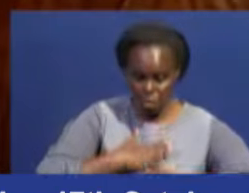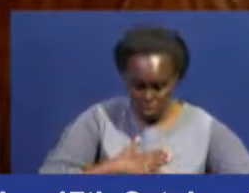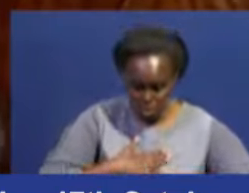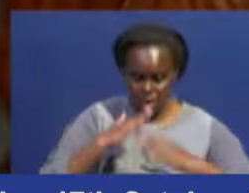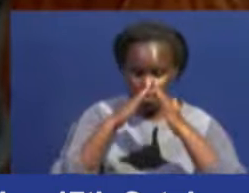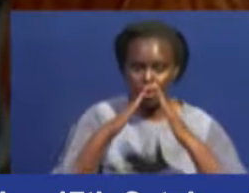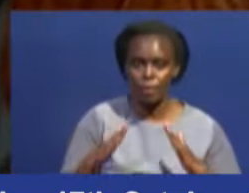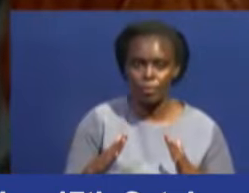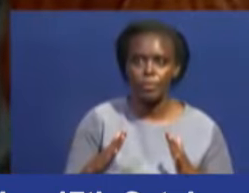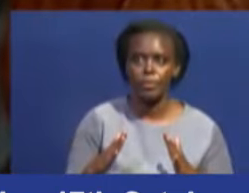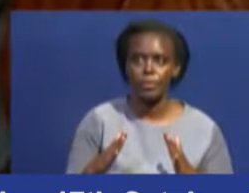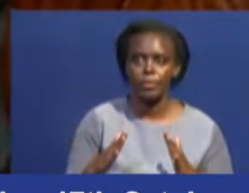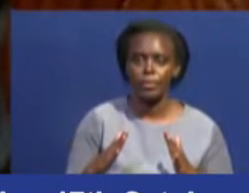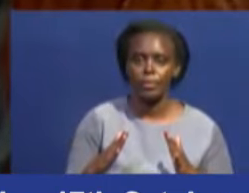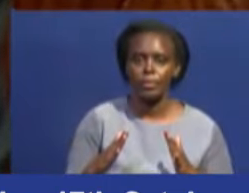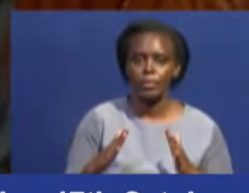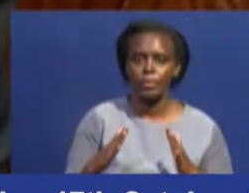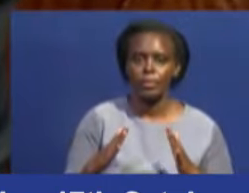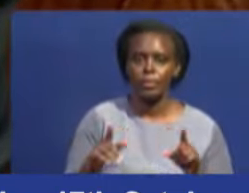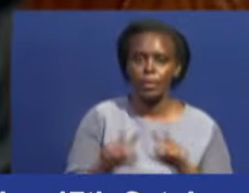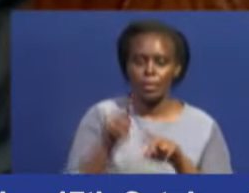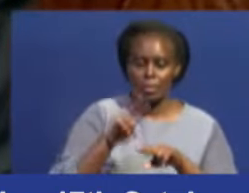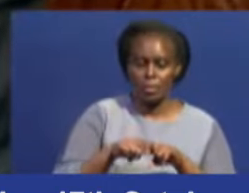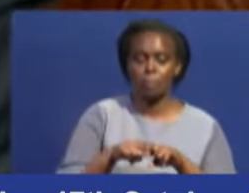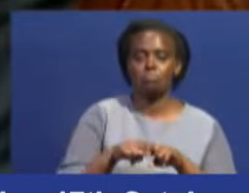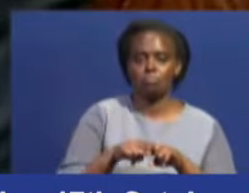House, let me, as I sit down,